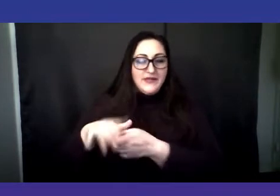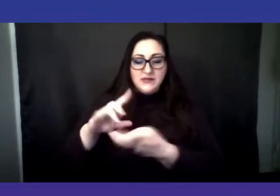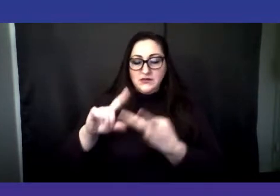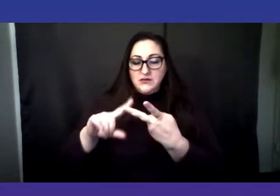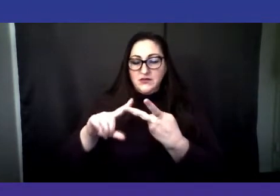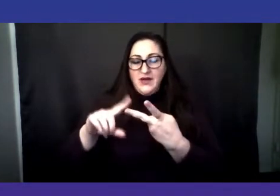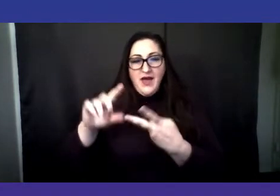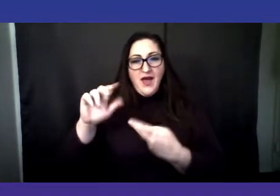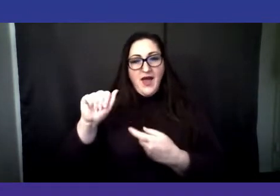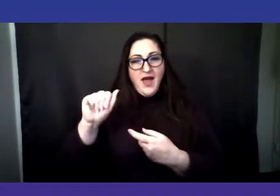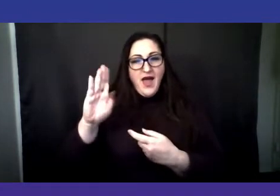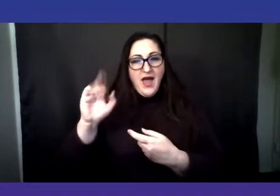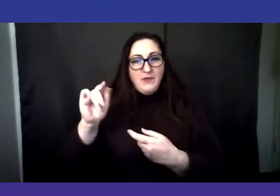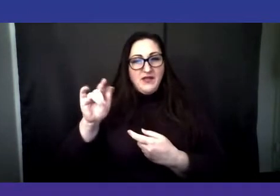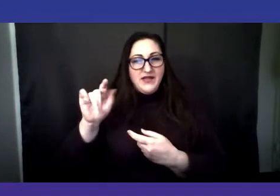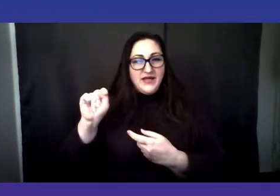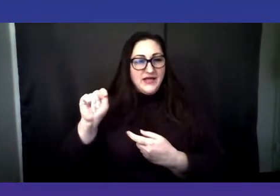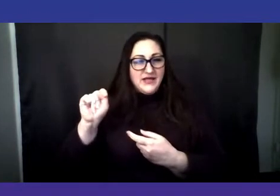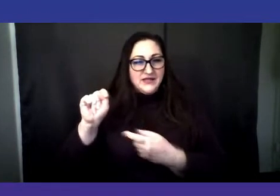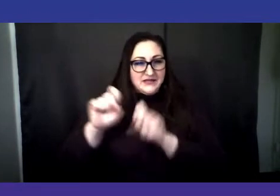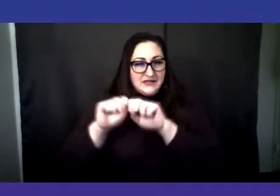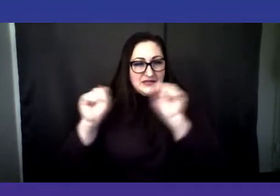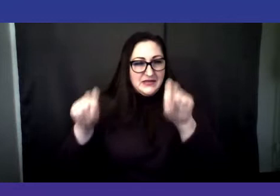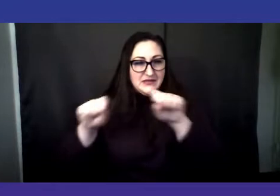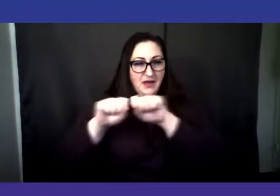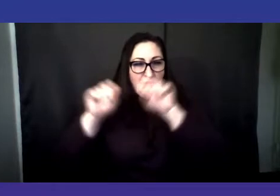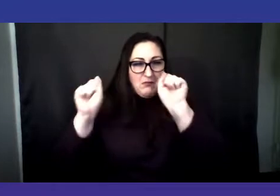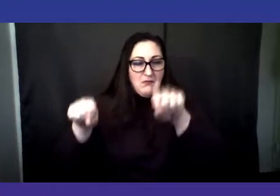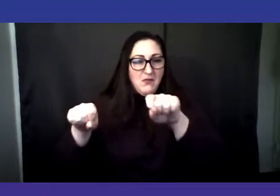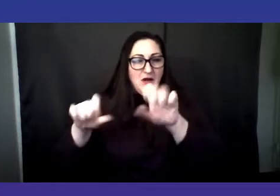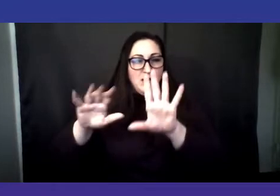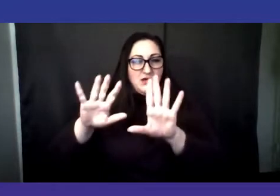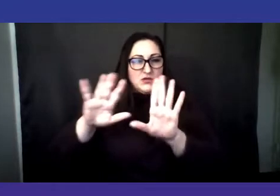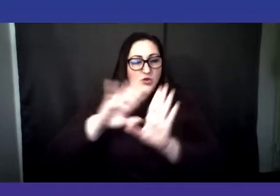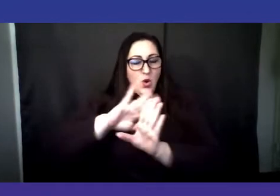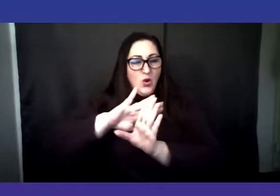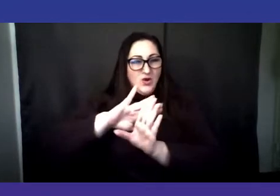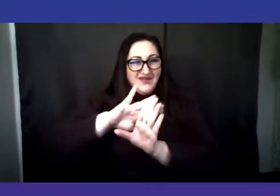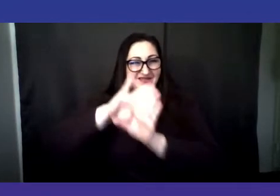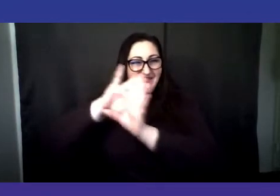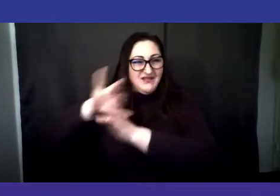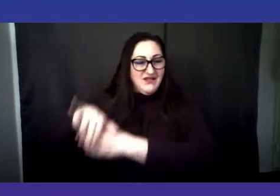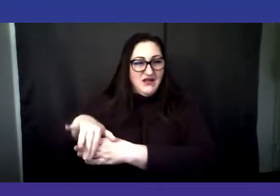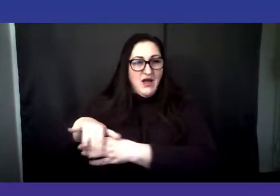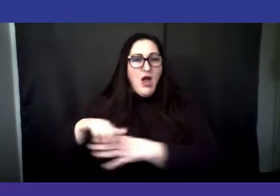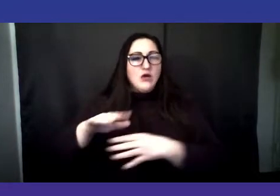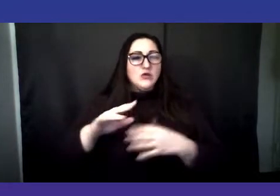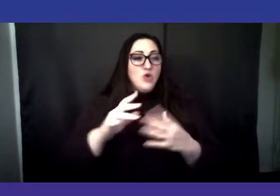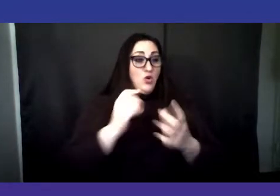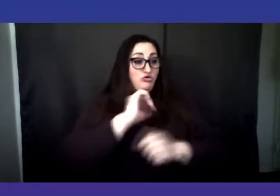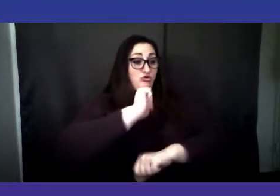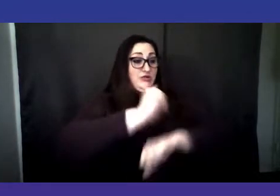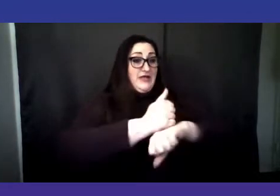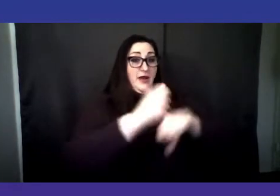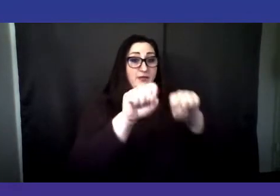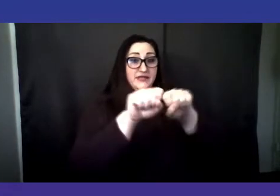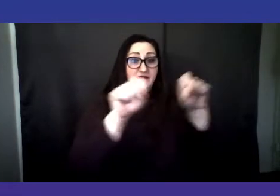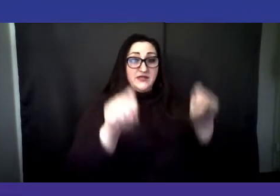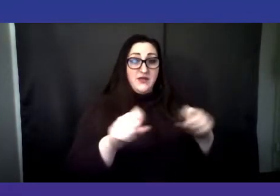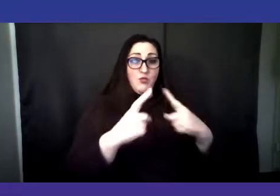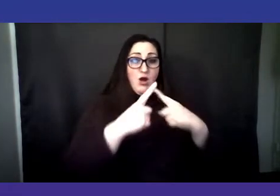with real interdependence? And even when the work that